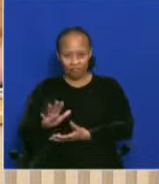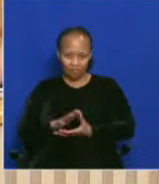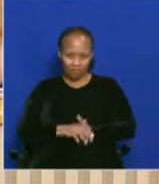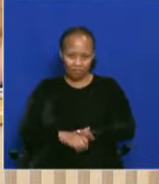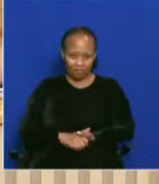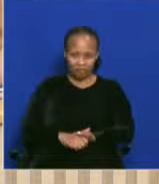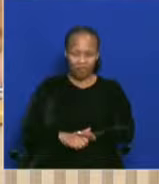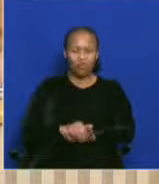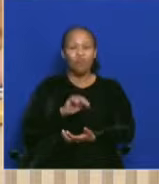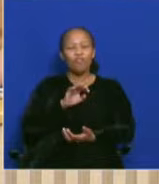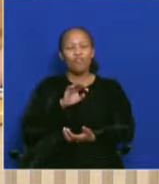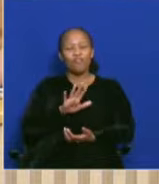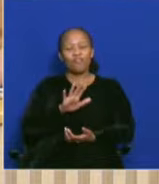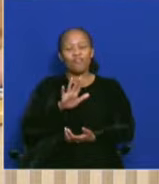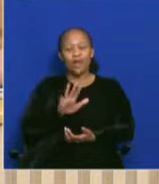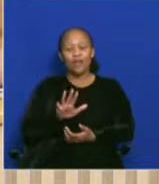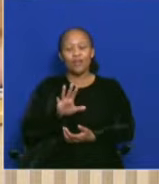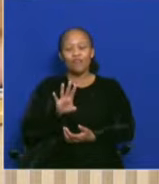5945,